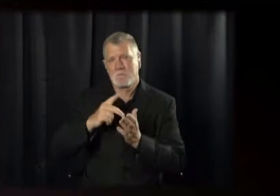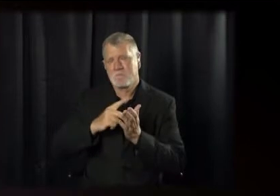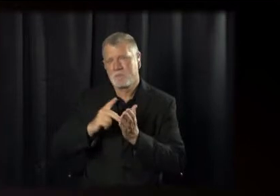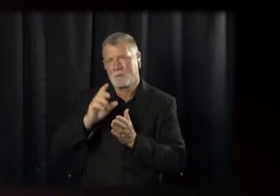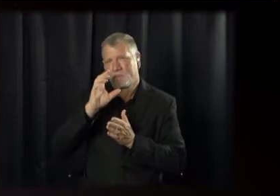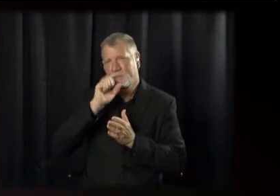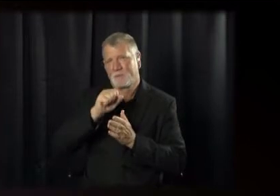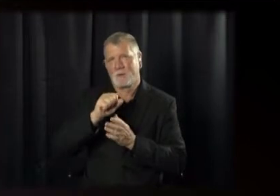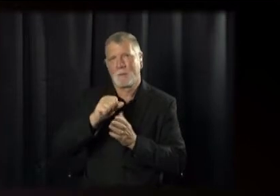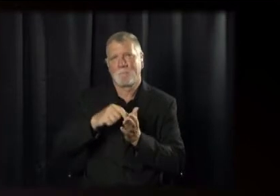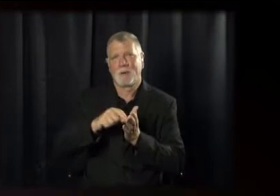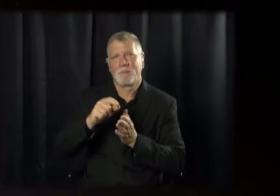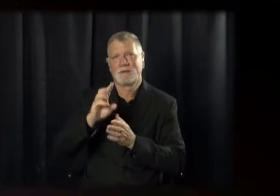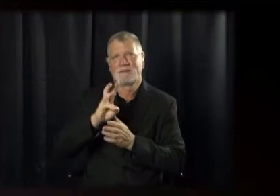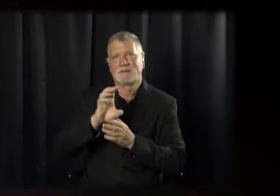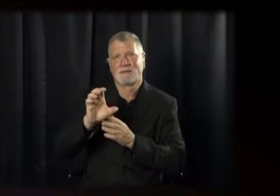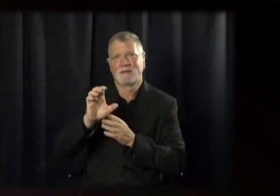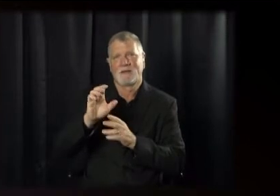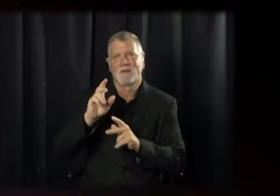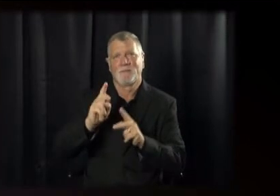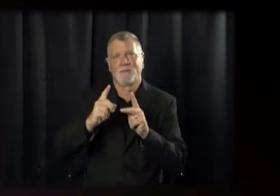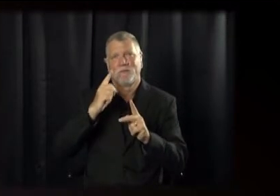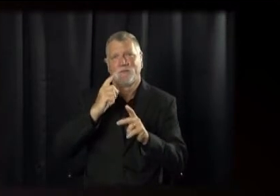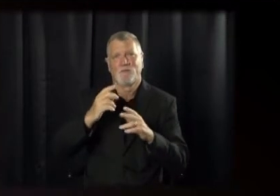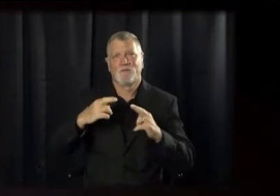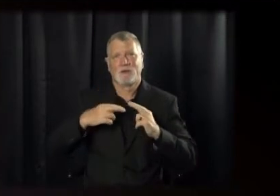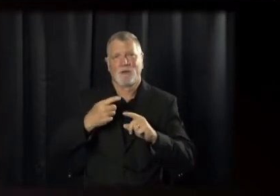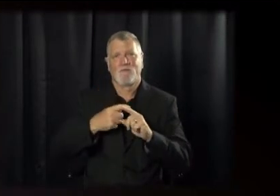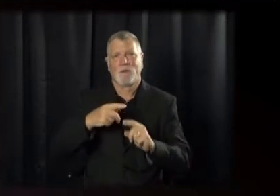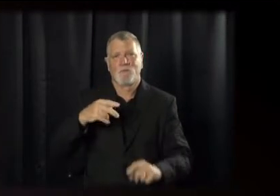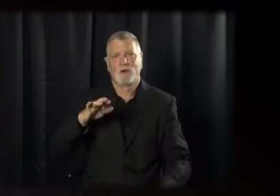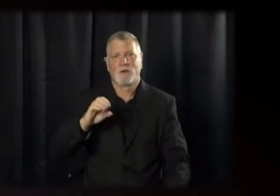600 pensioners that have retired from Pridco.